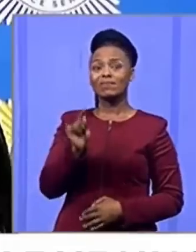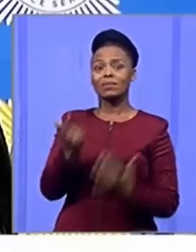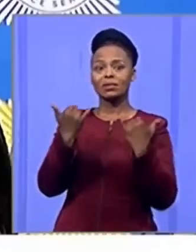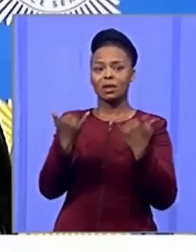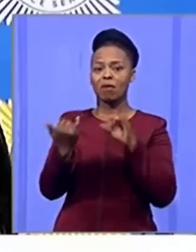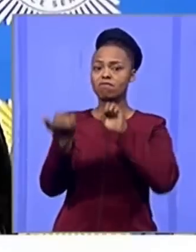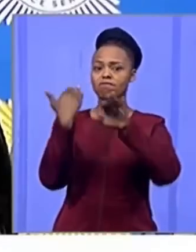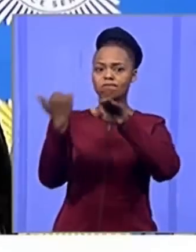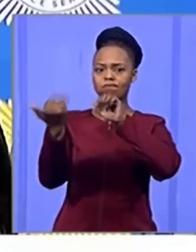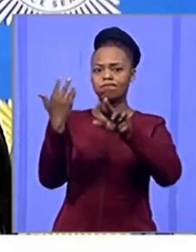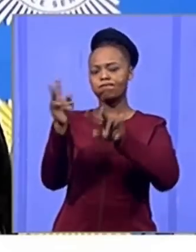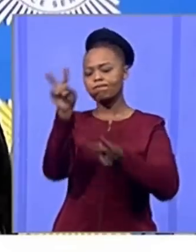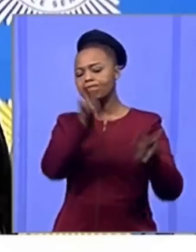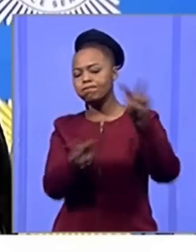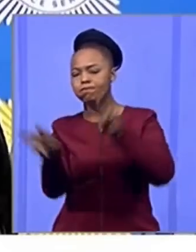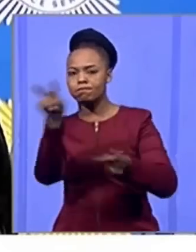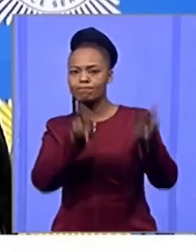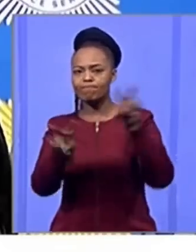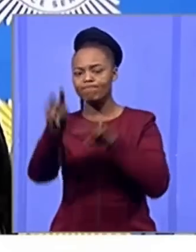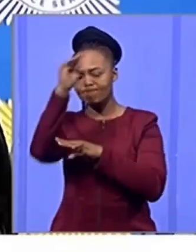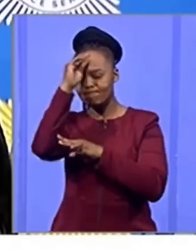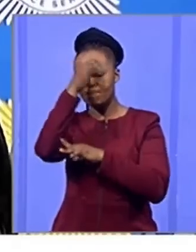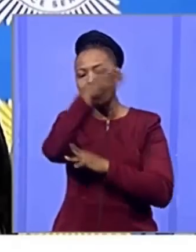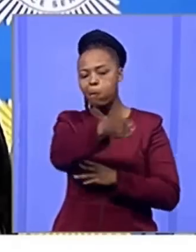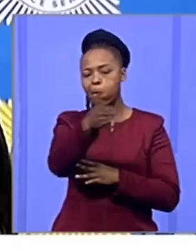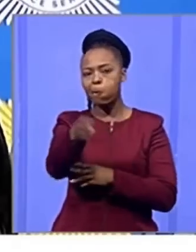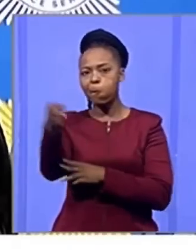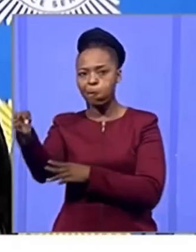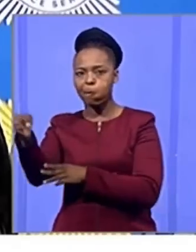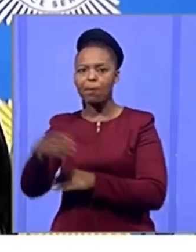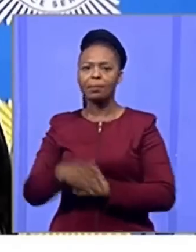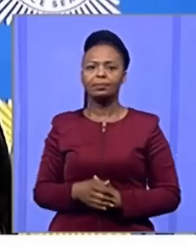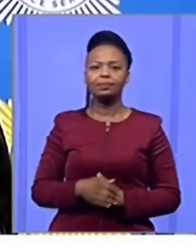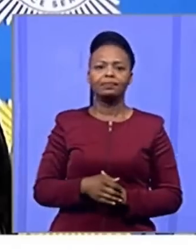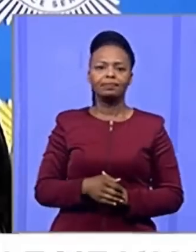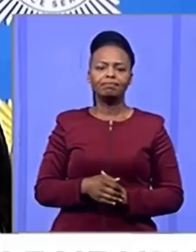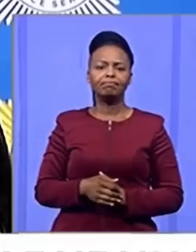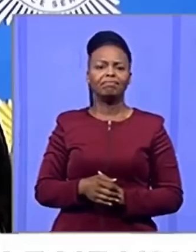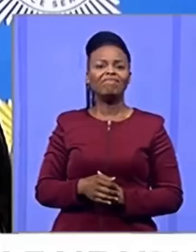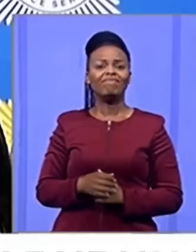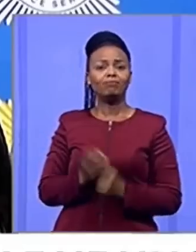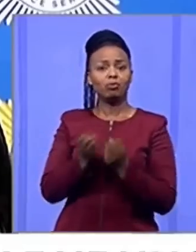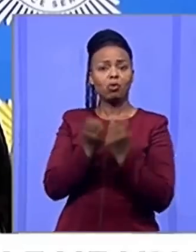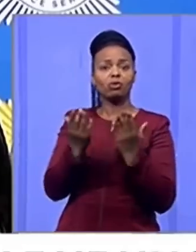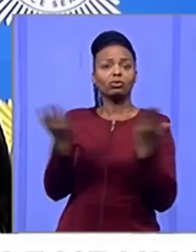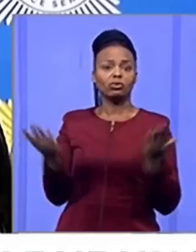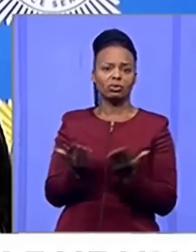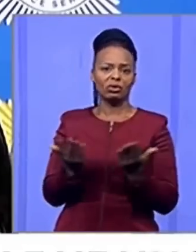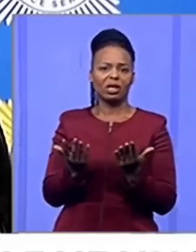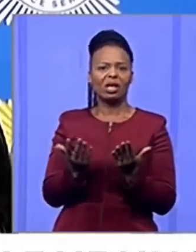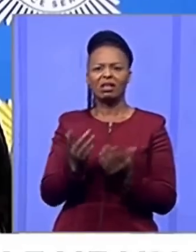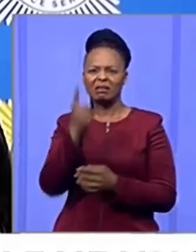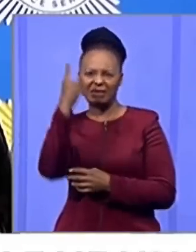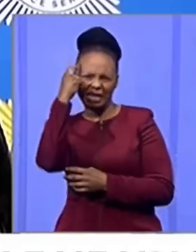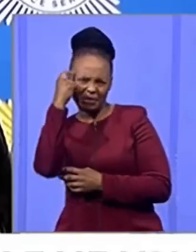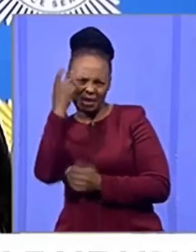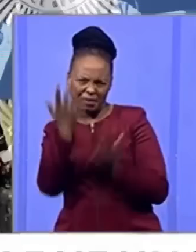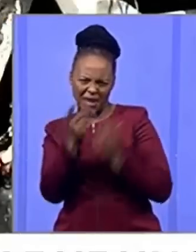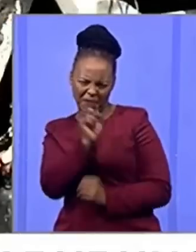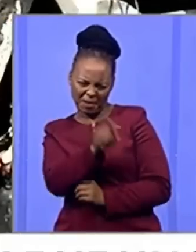highway patrols as the police, especially on those suspected routes.